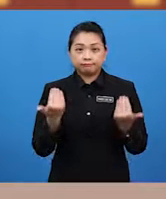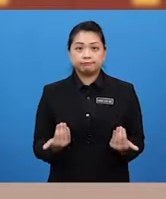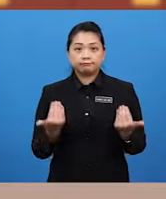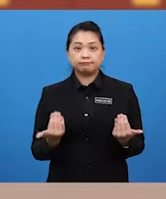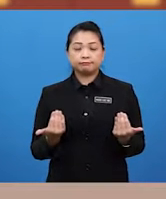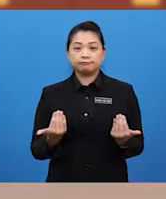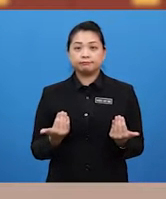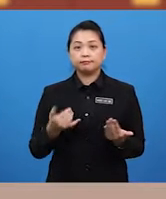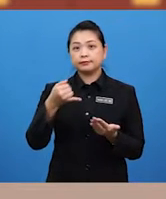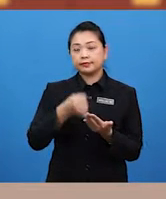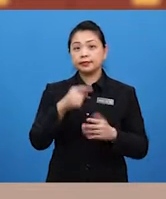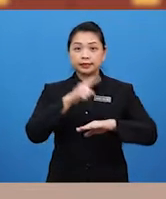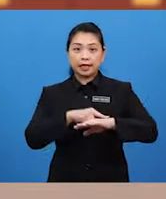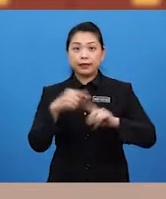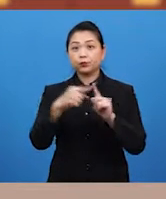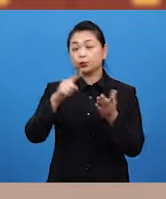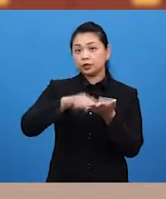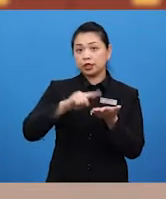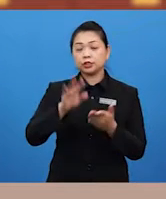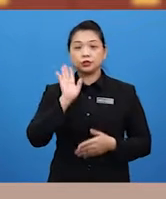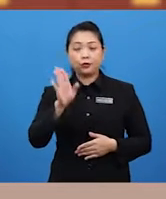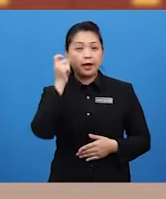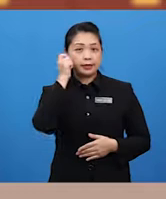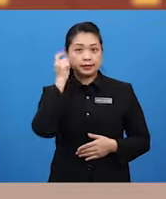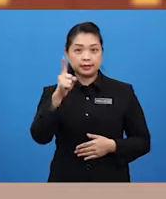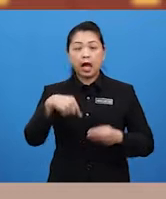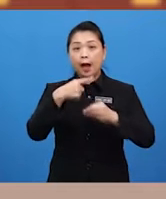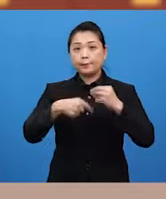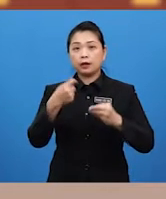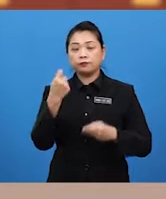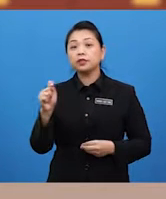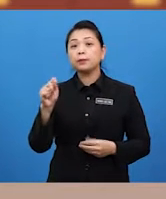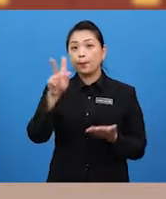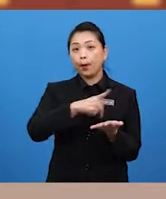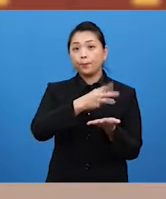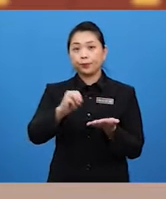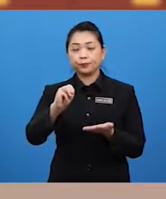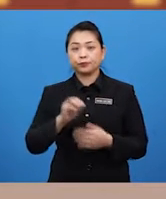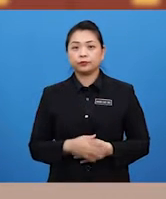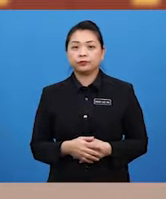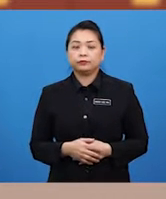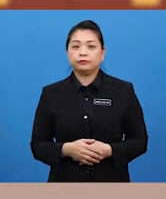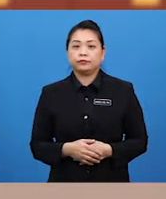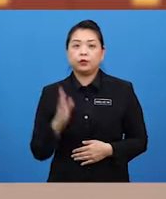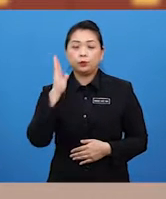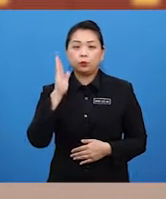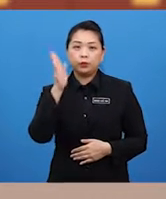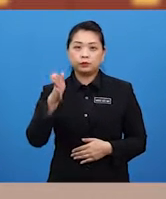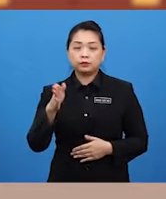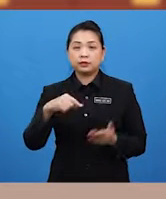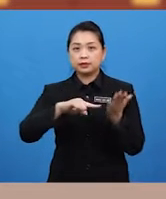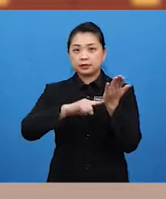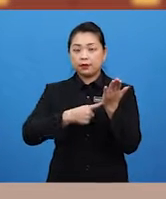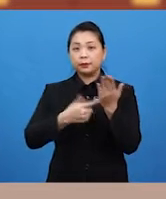Now, it's time to check your understanding about the poem. We'll start with